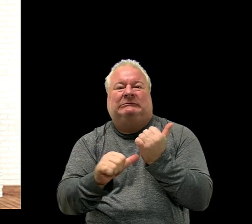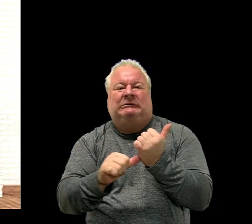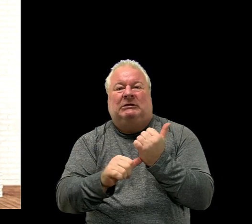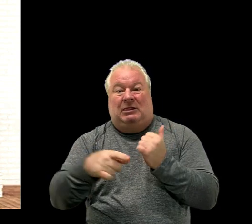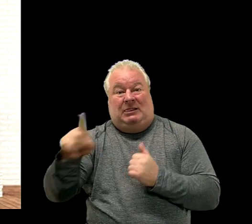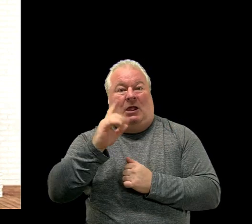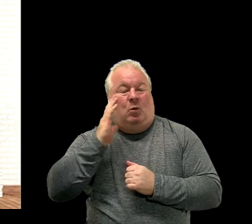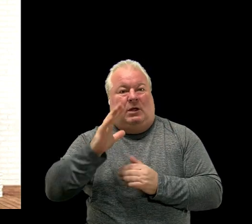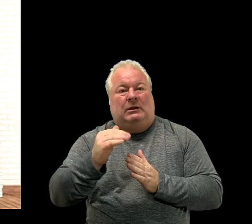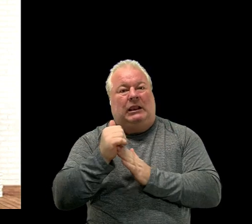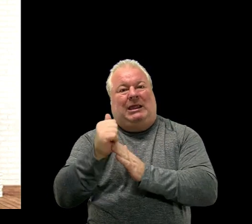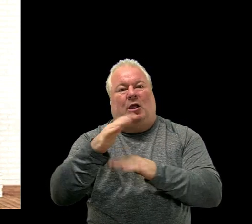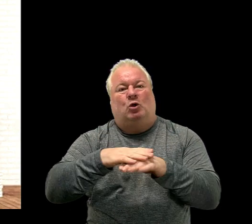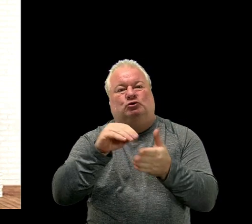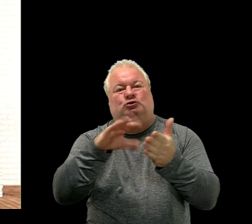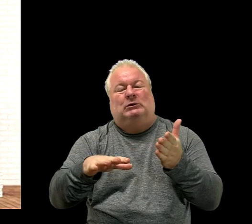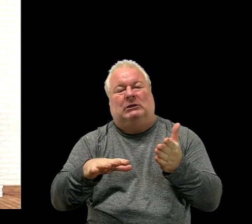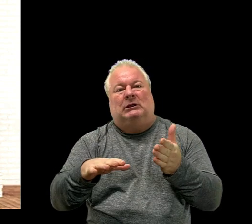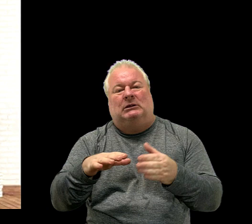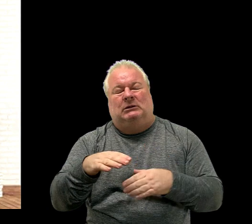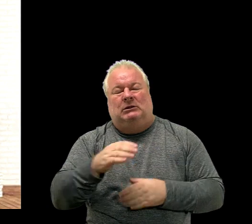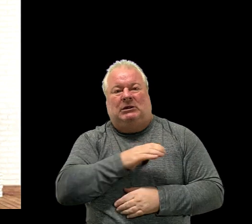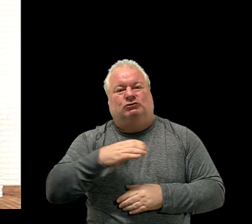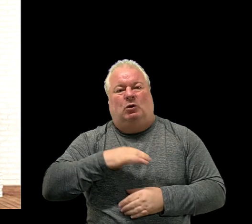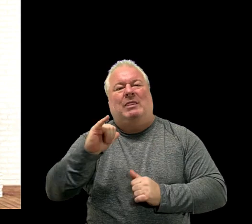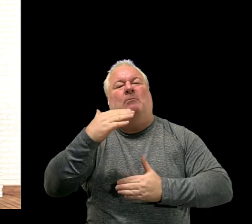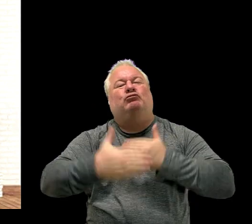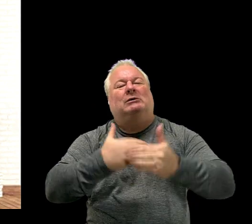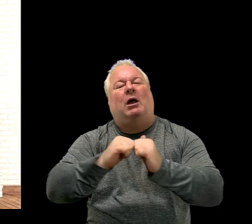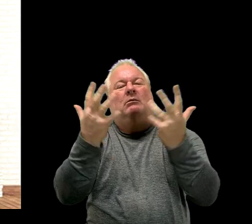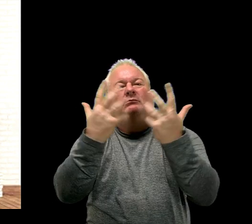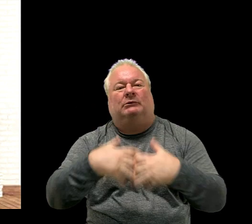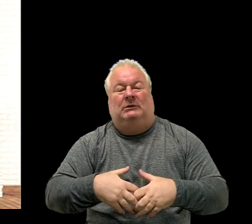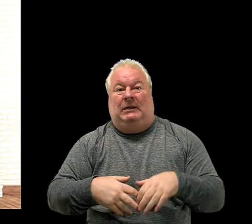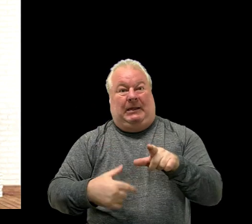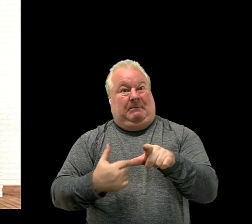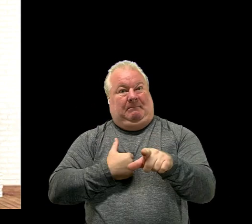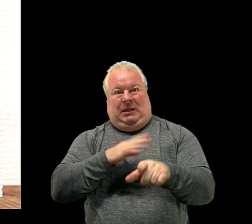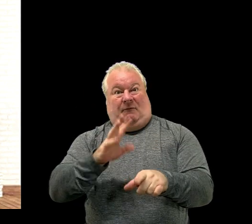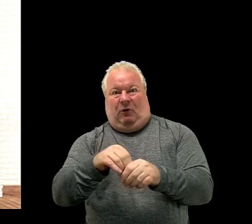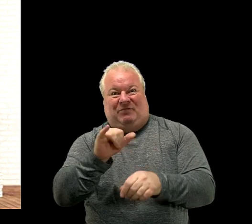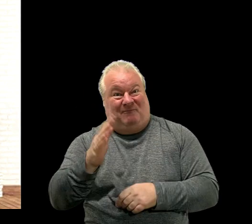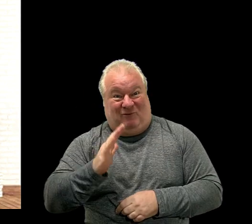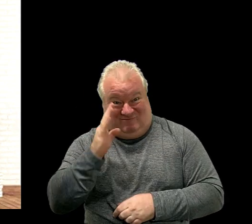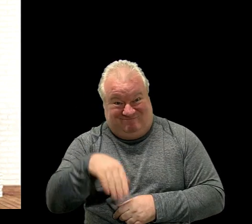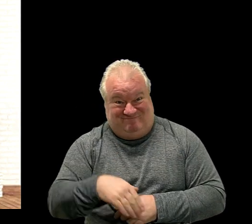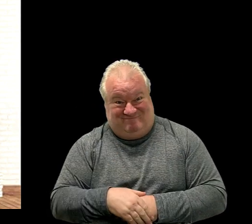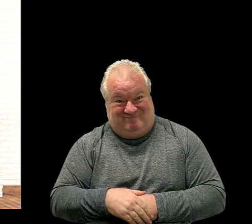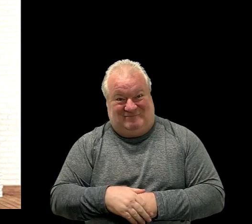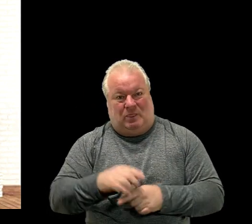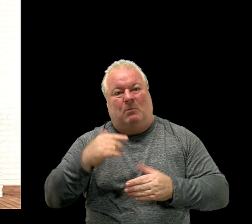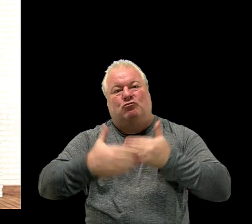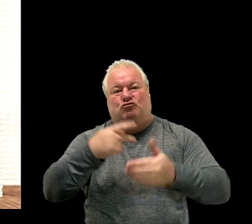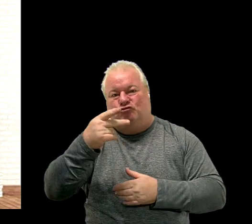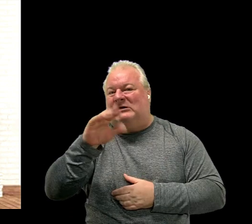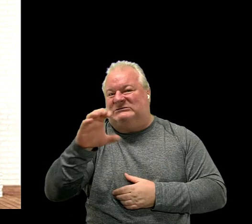leading this student council process, and I've never done it before. So I'm going to try my